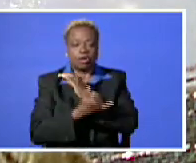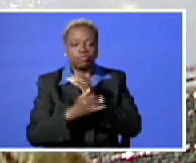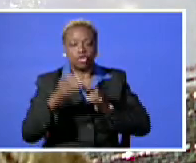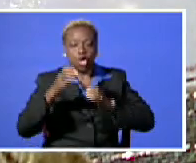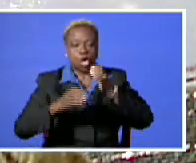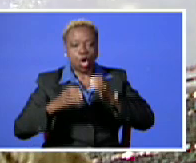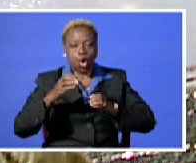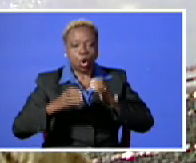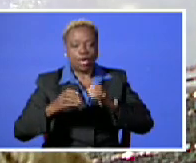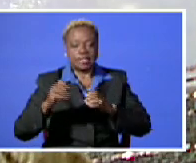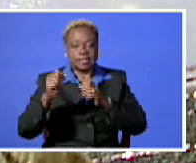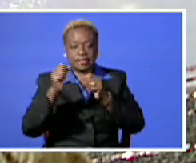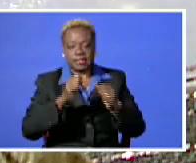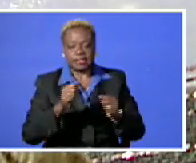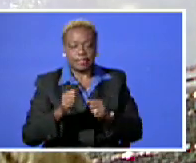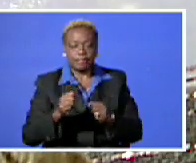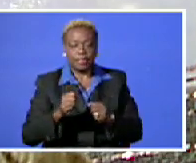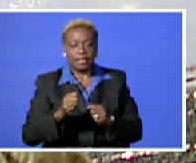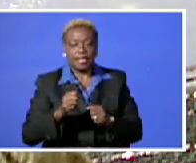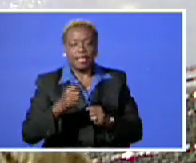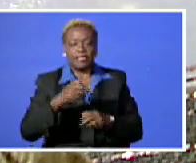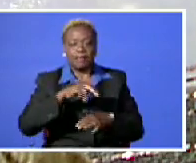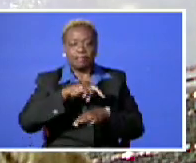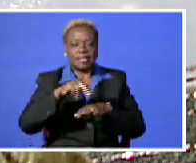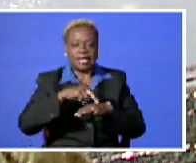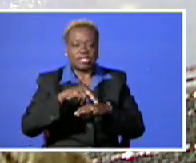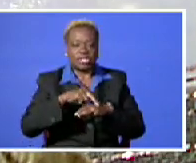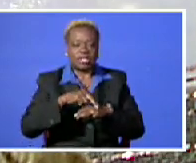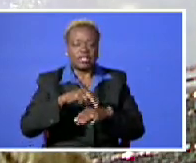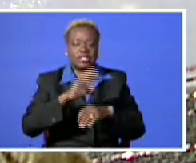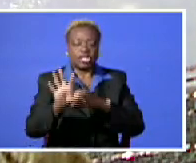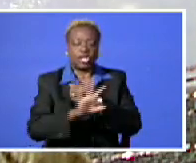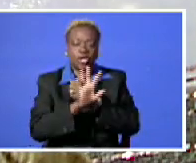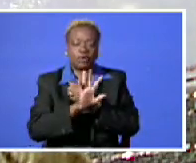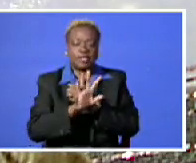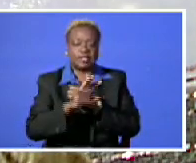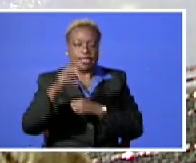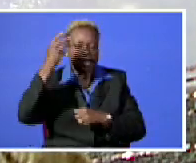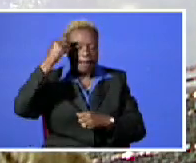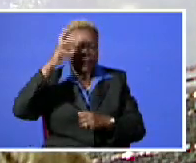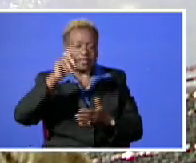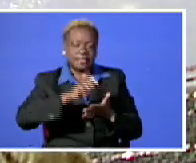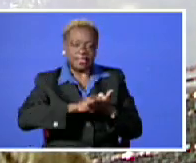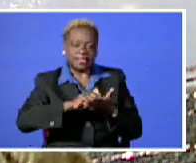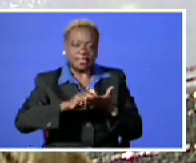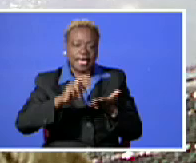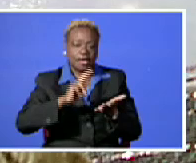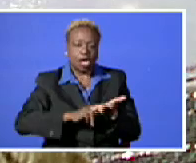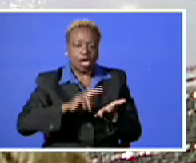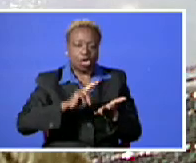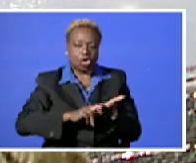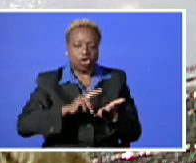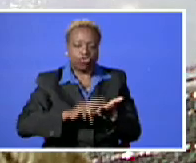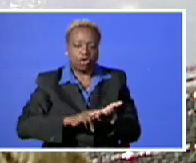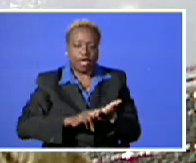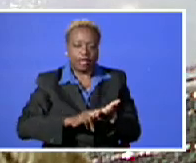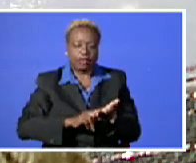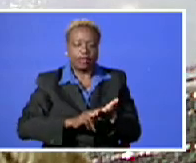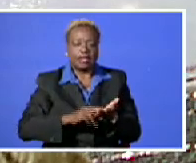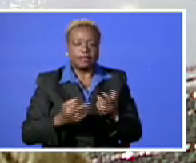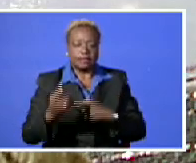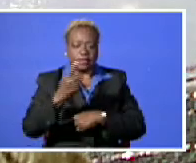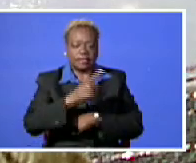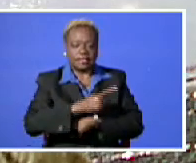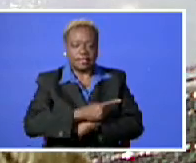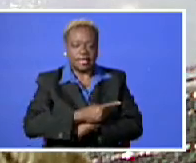Ministry of National Security signed a contract with U.S.-based ZCOM Solutions for the digitization and scanning of court documents